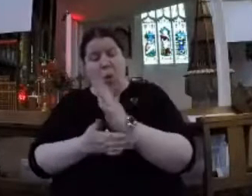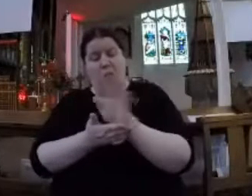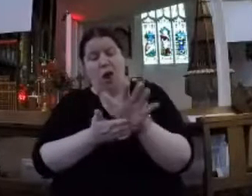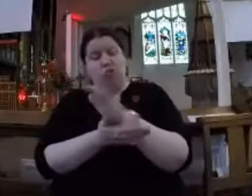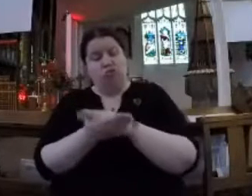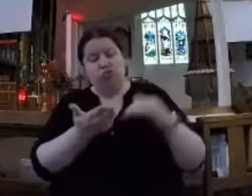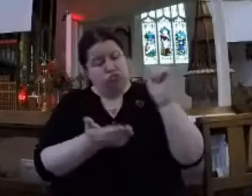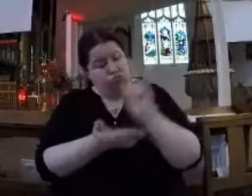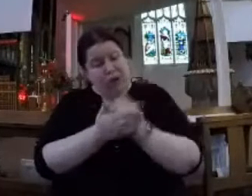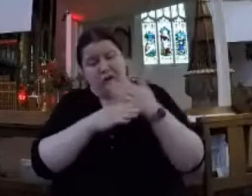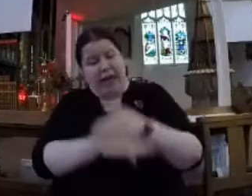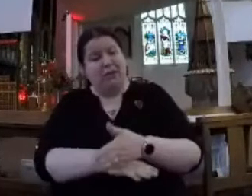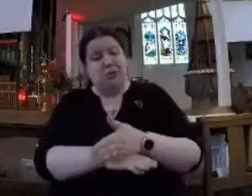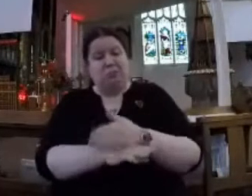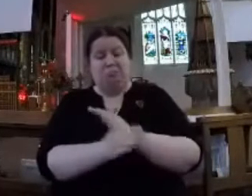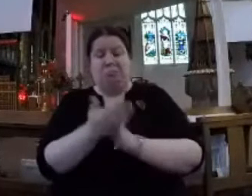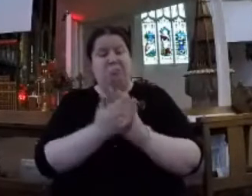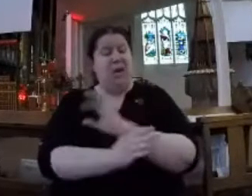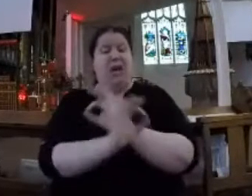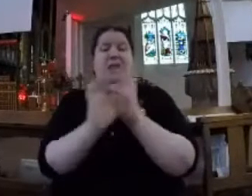like filthy rags.